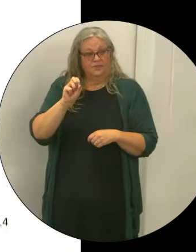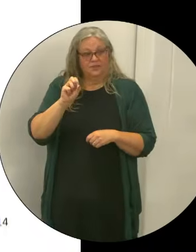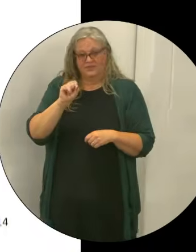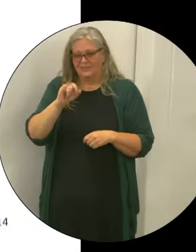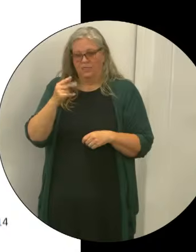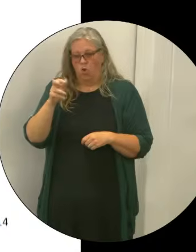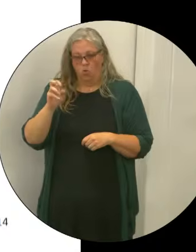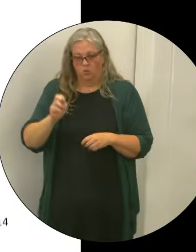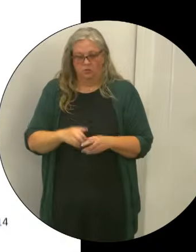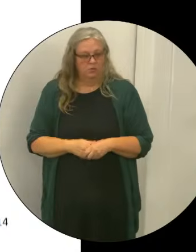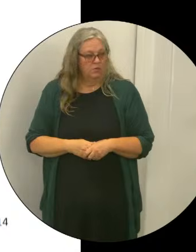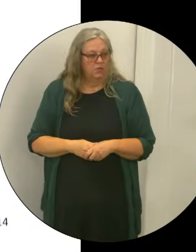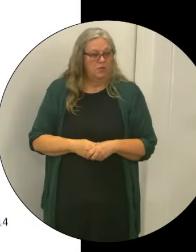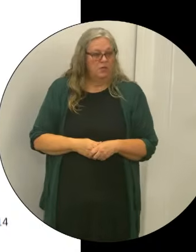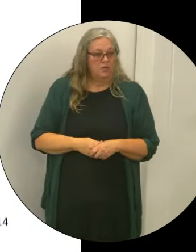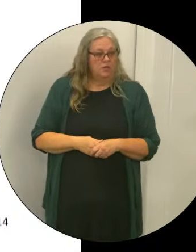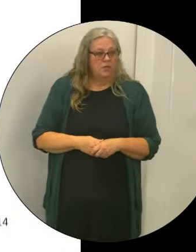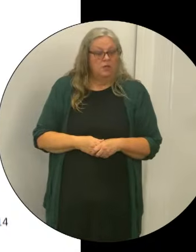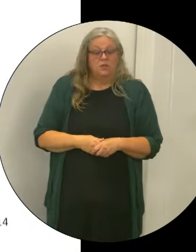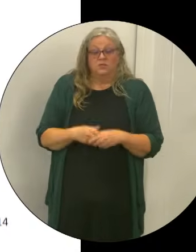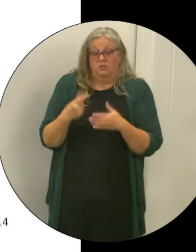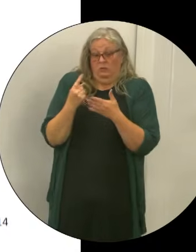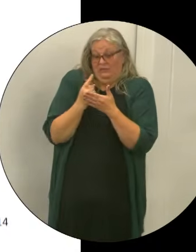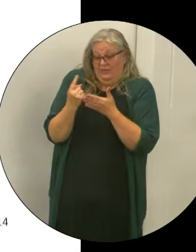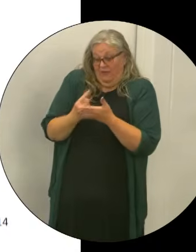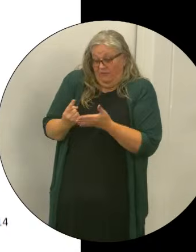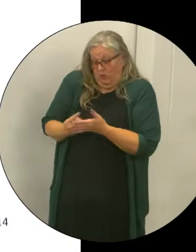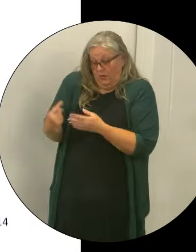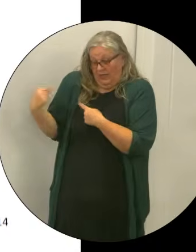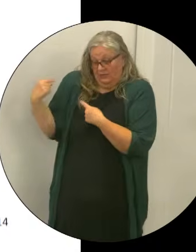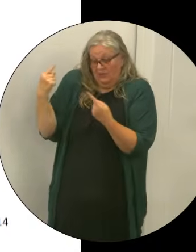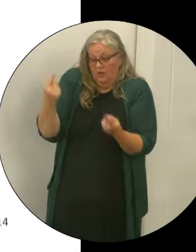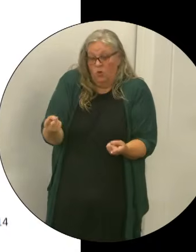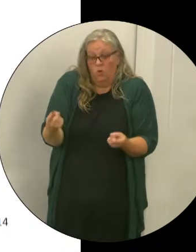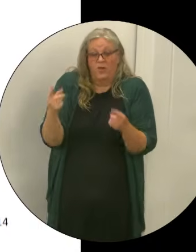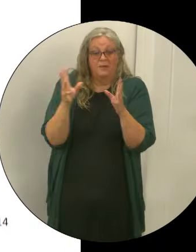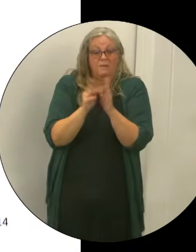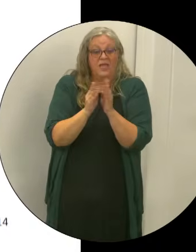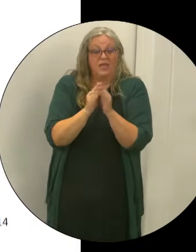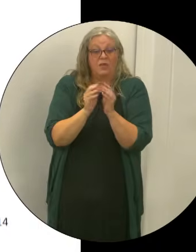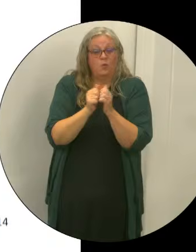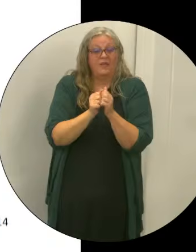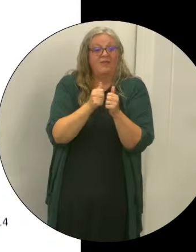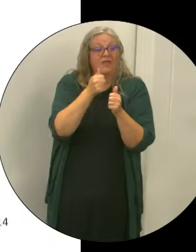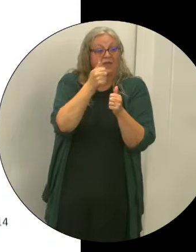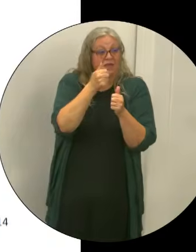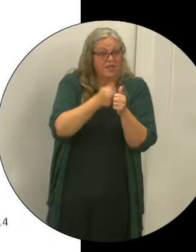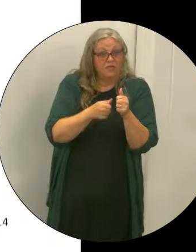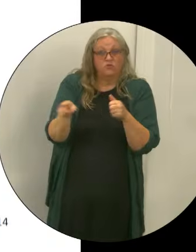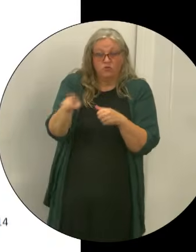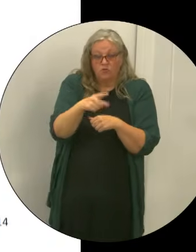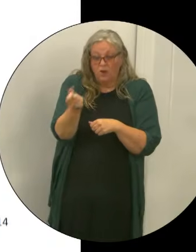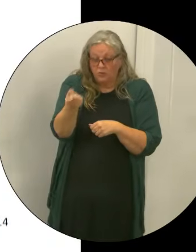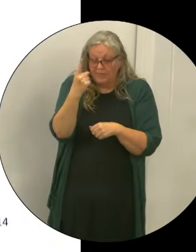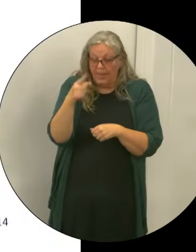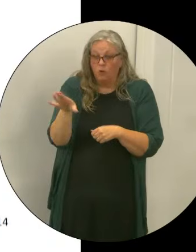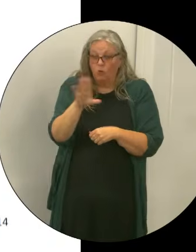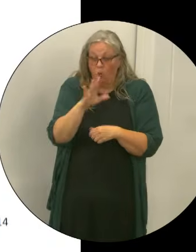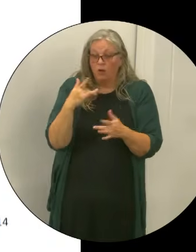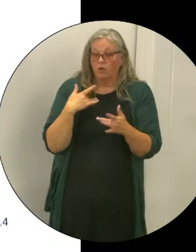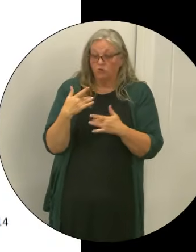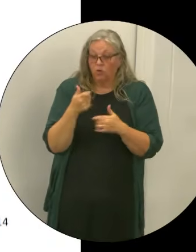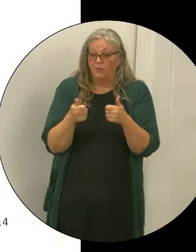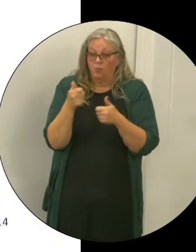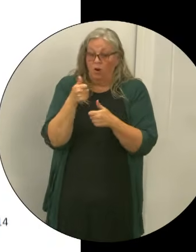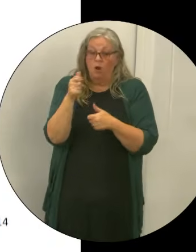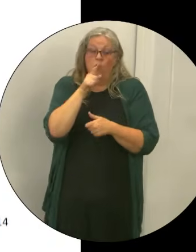Dr. Keating. Over the past several weeks, staff had the opportunity to meet individually with each trustee to better understand your priorities and concerns. We